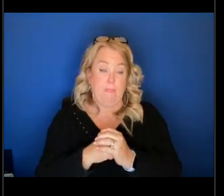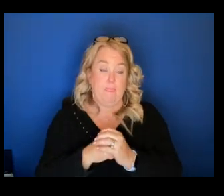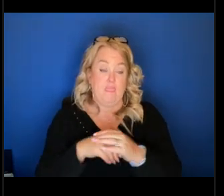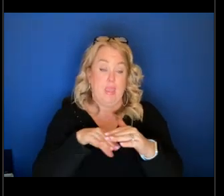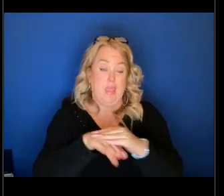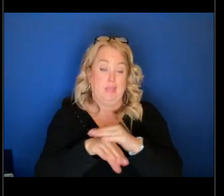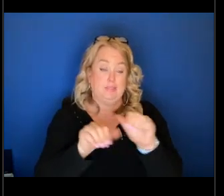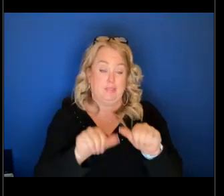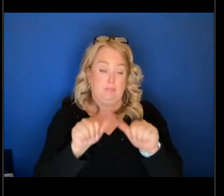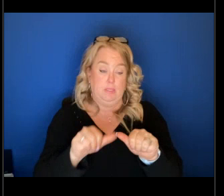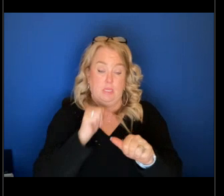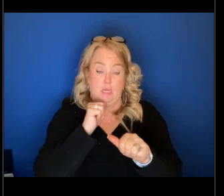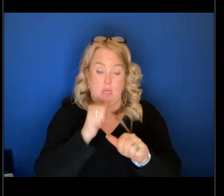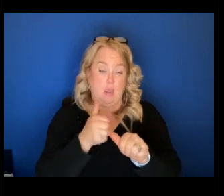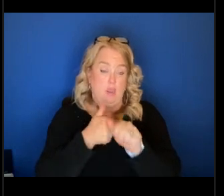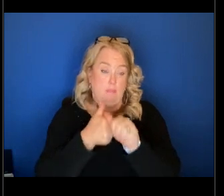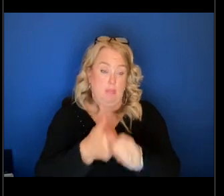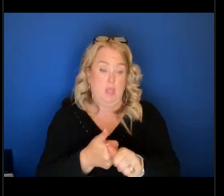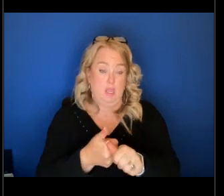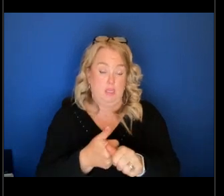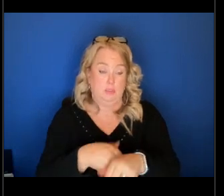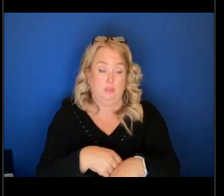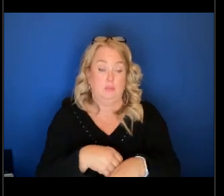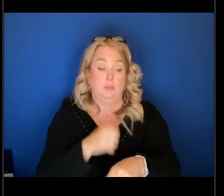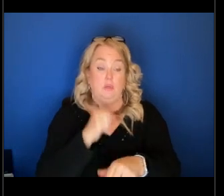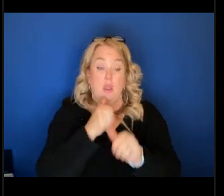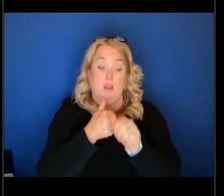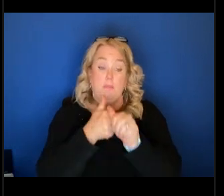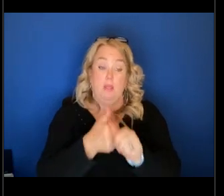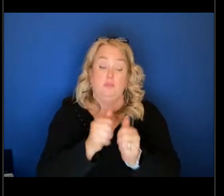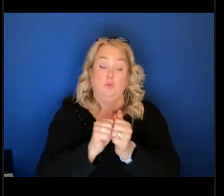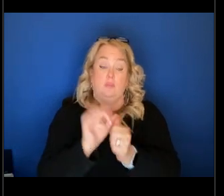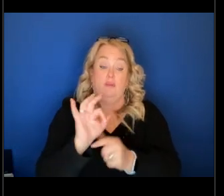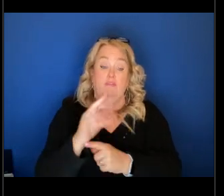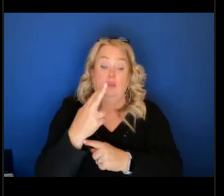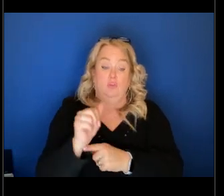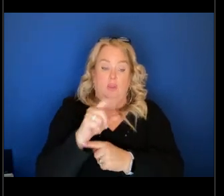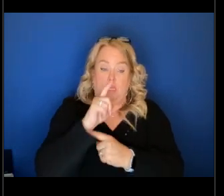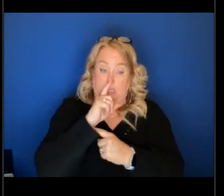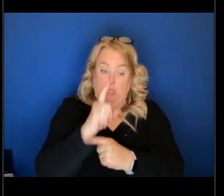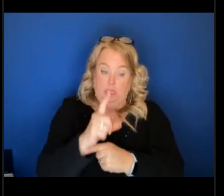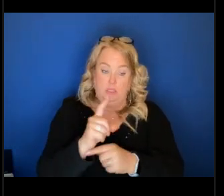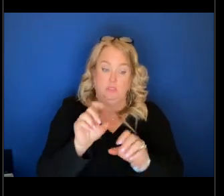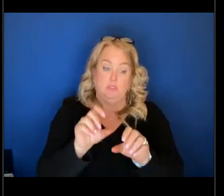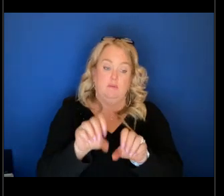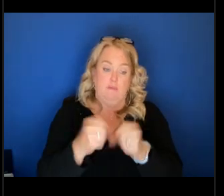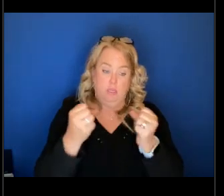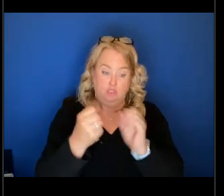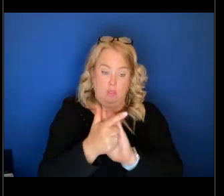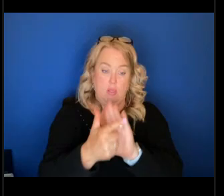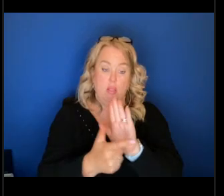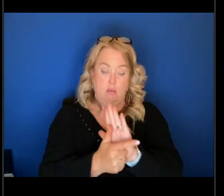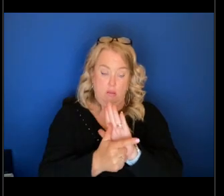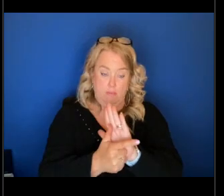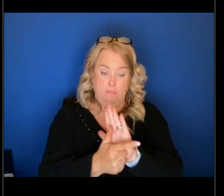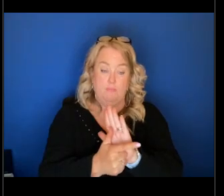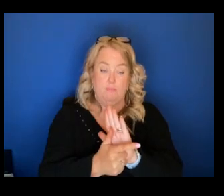Accessibility noncompliance. Noncompliance with the FHA is considered a violation of the